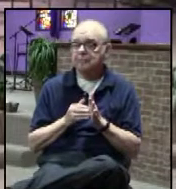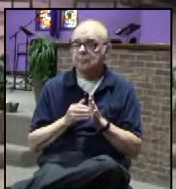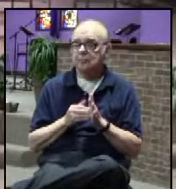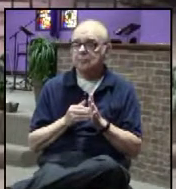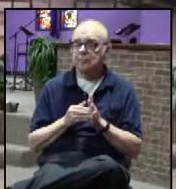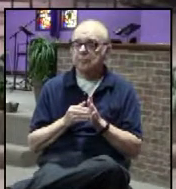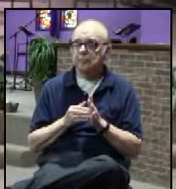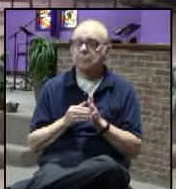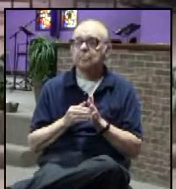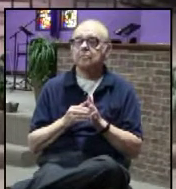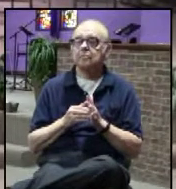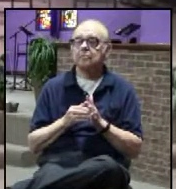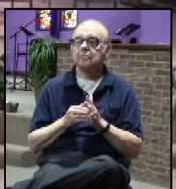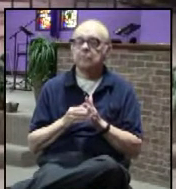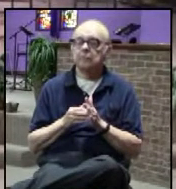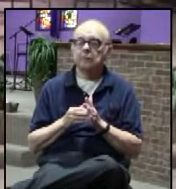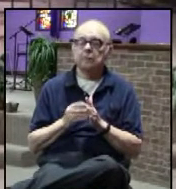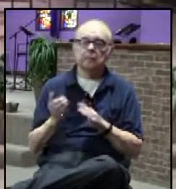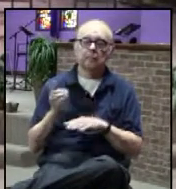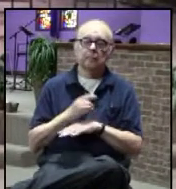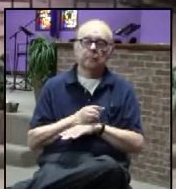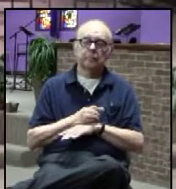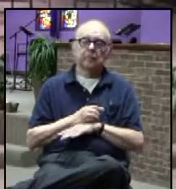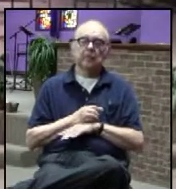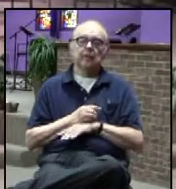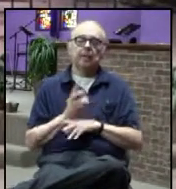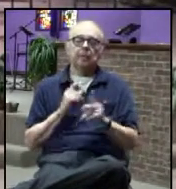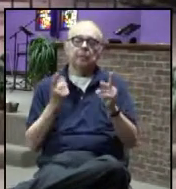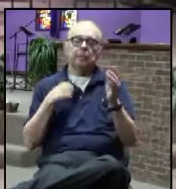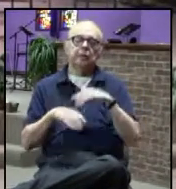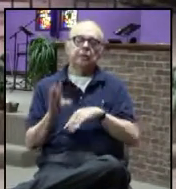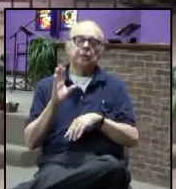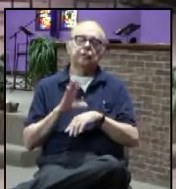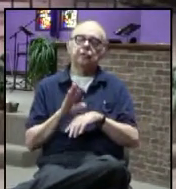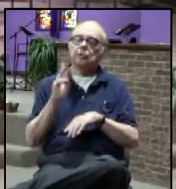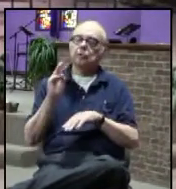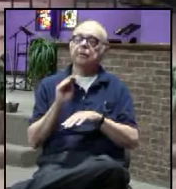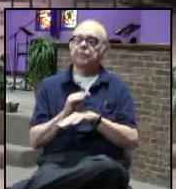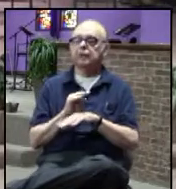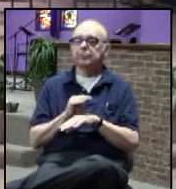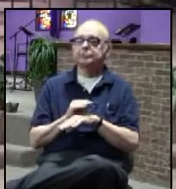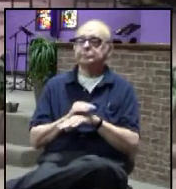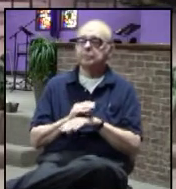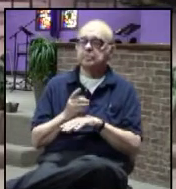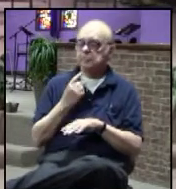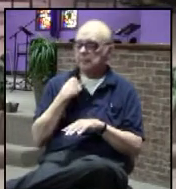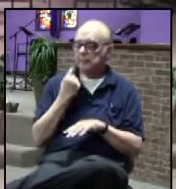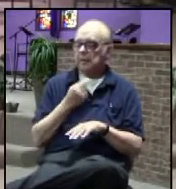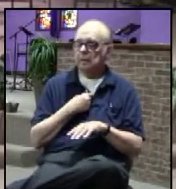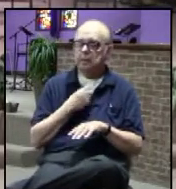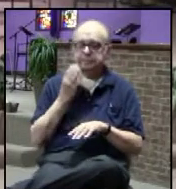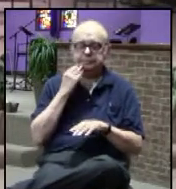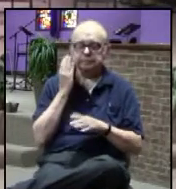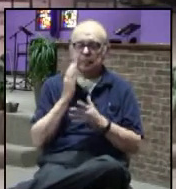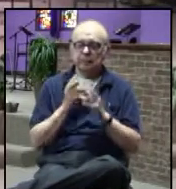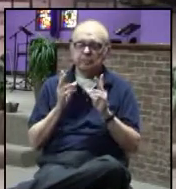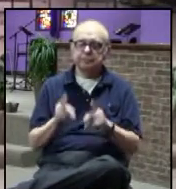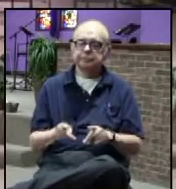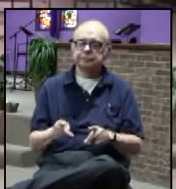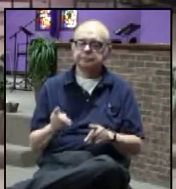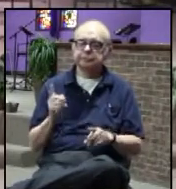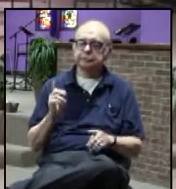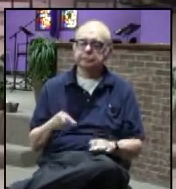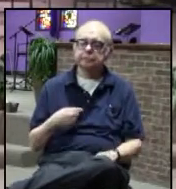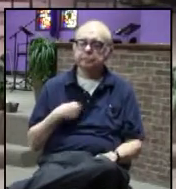But one day they came into church on a Wednesday night, and they told us they knew somebody, and they told us they